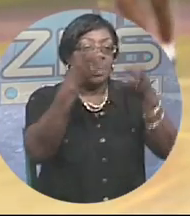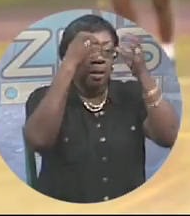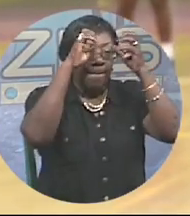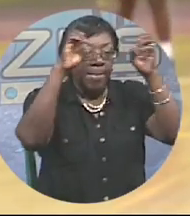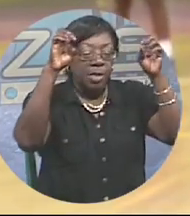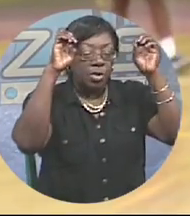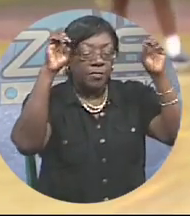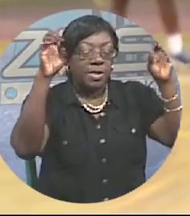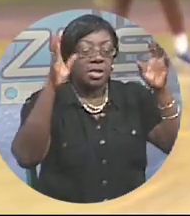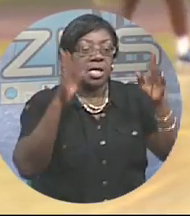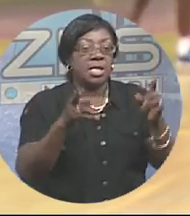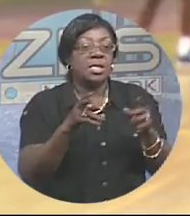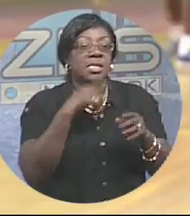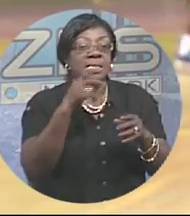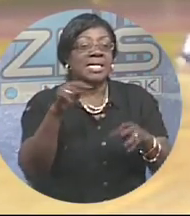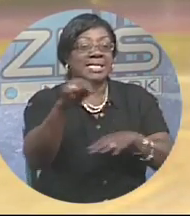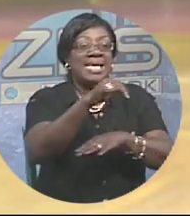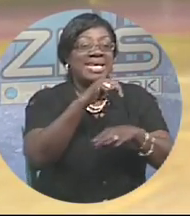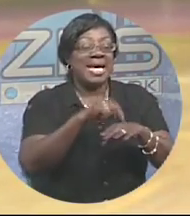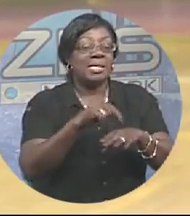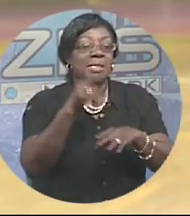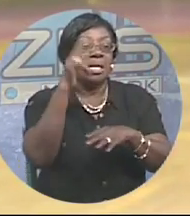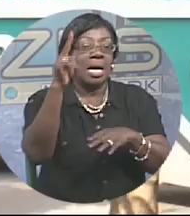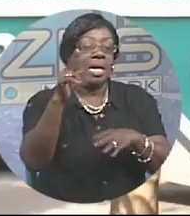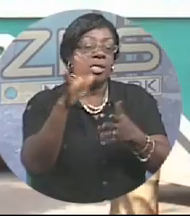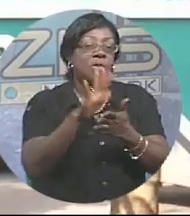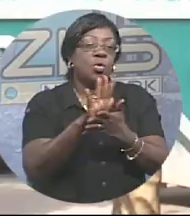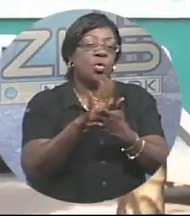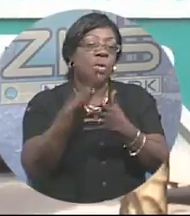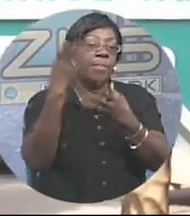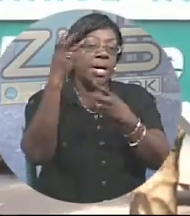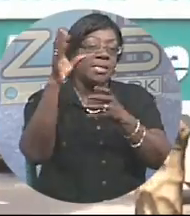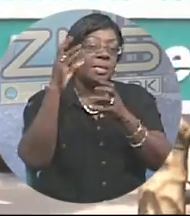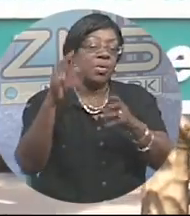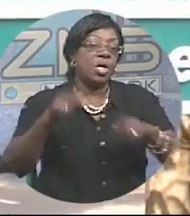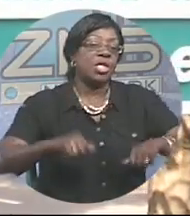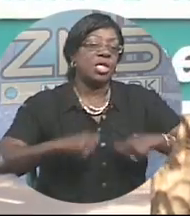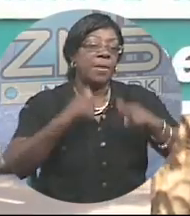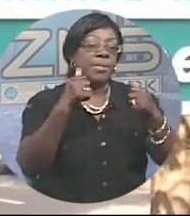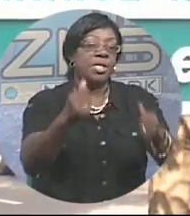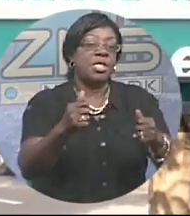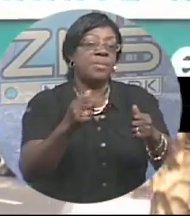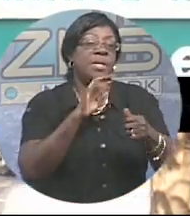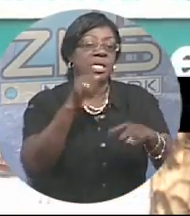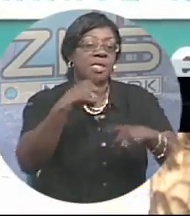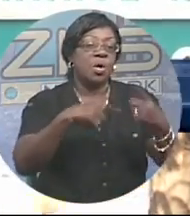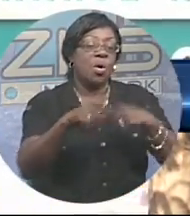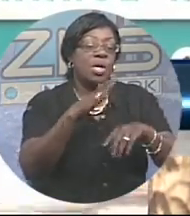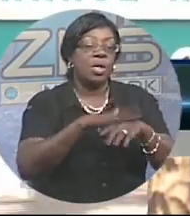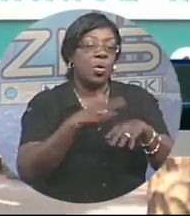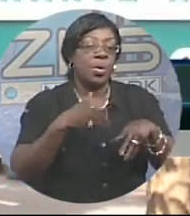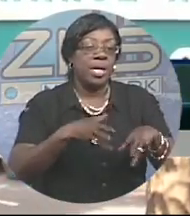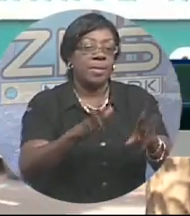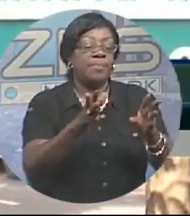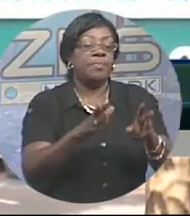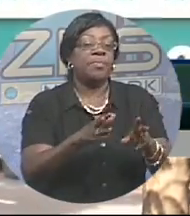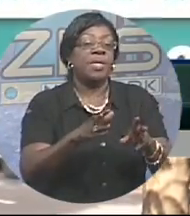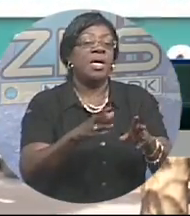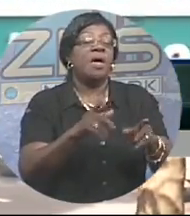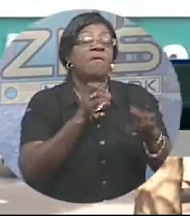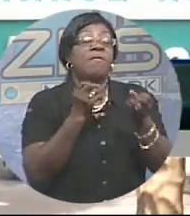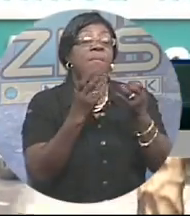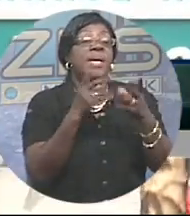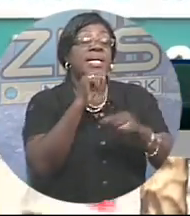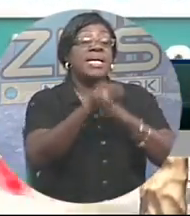that a national high school basketball championship is on the way. For years now, we've been talking about a national basketball national high school